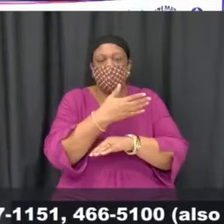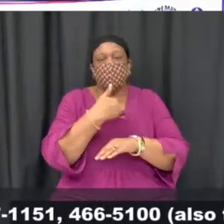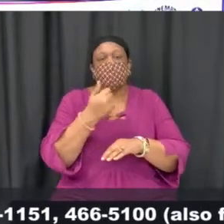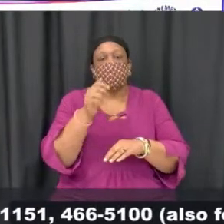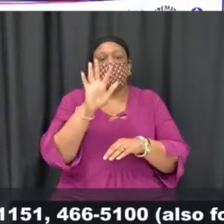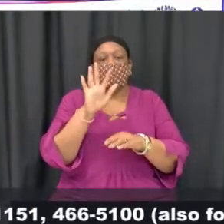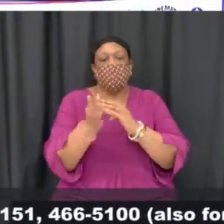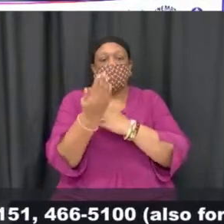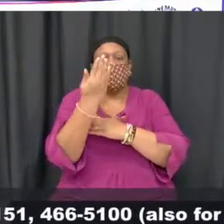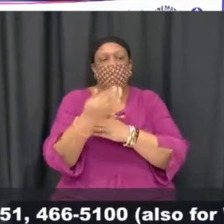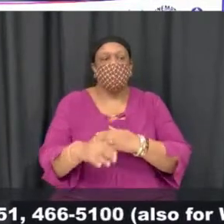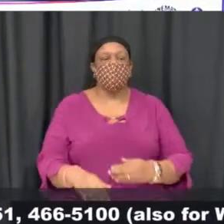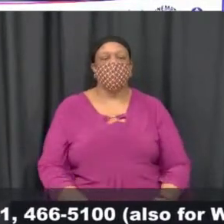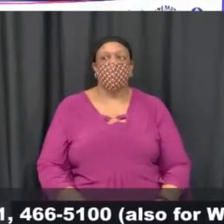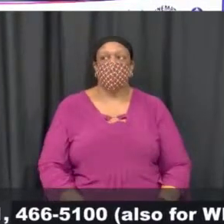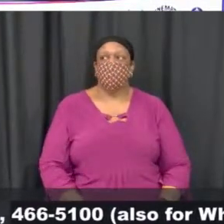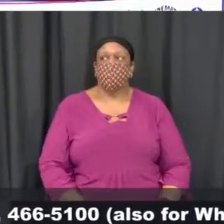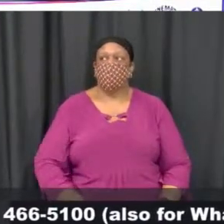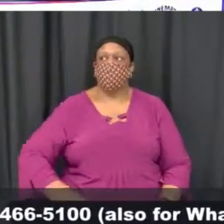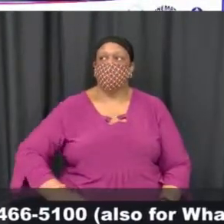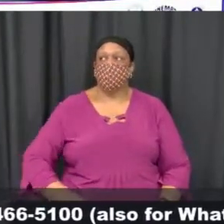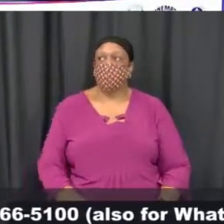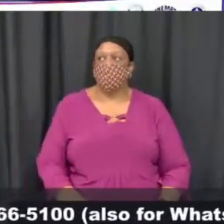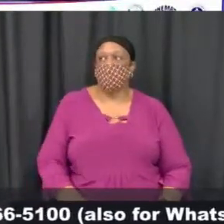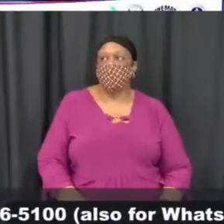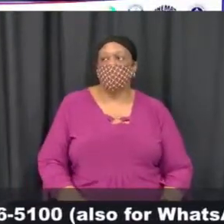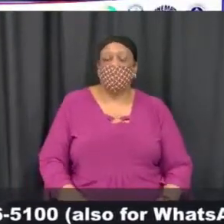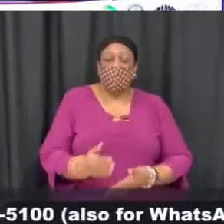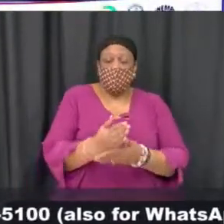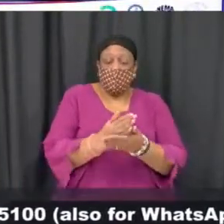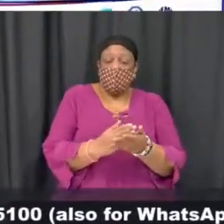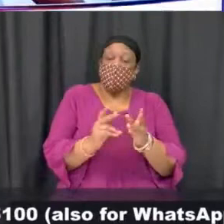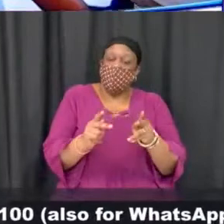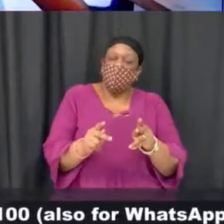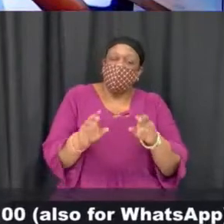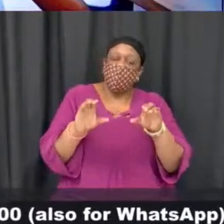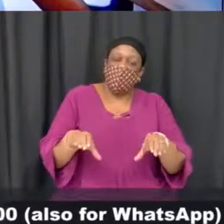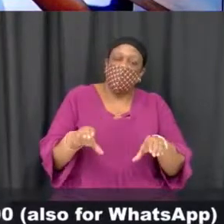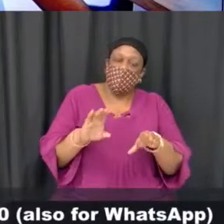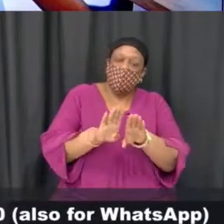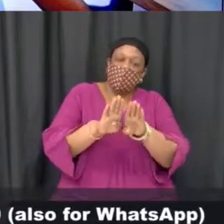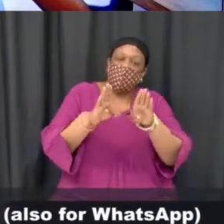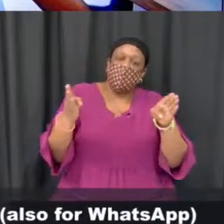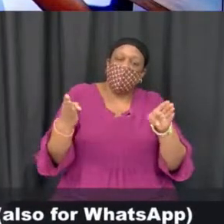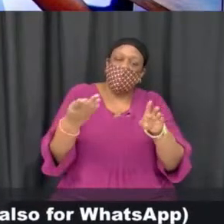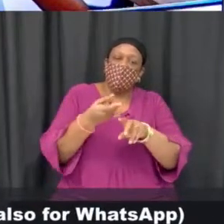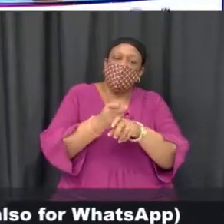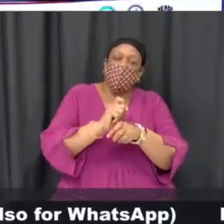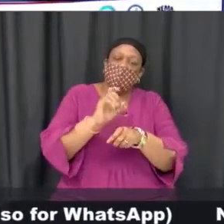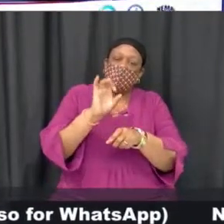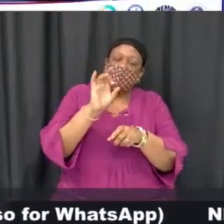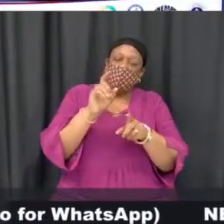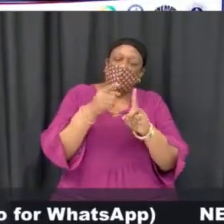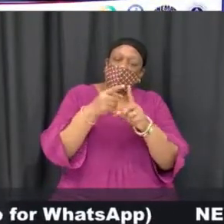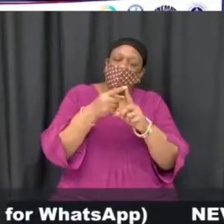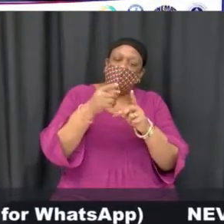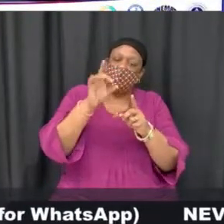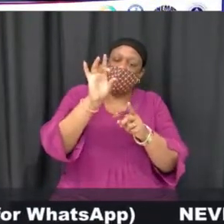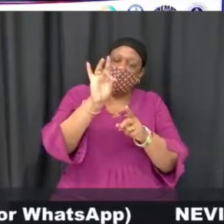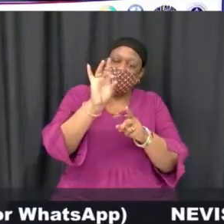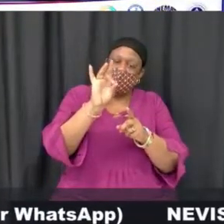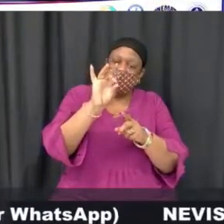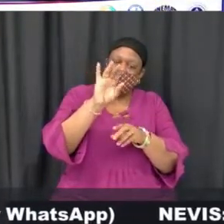p.m. However, given the size or nature of your business, it may be best that you